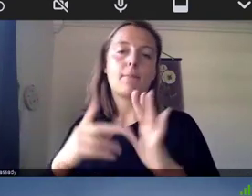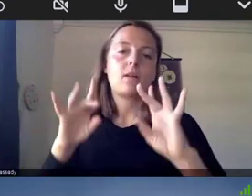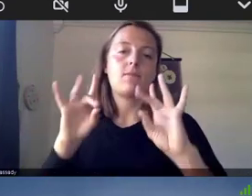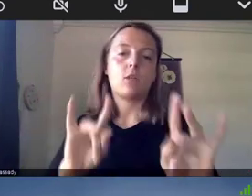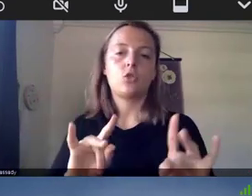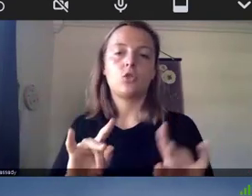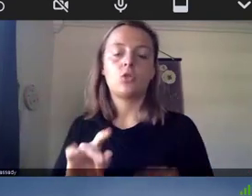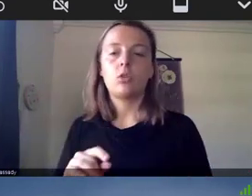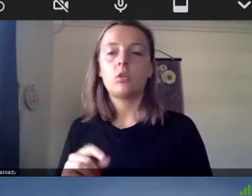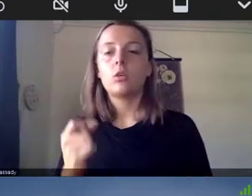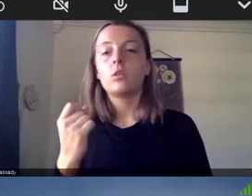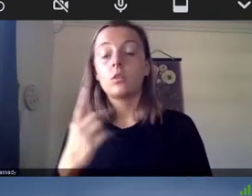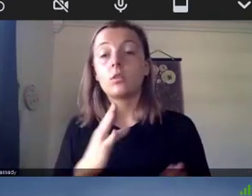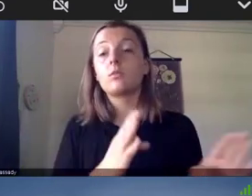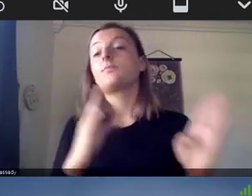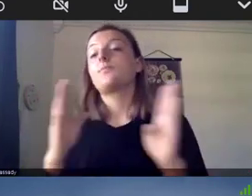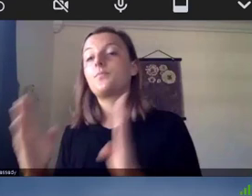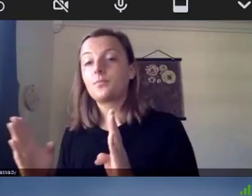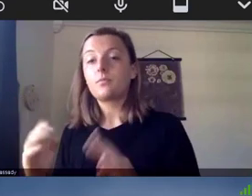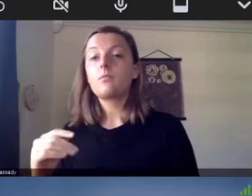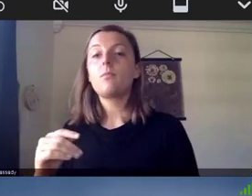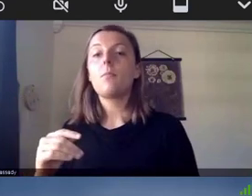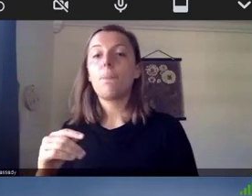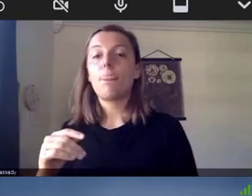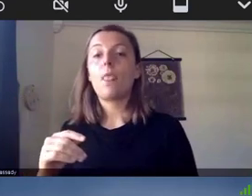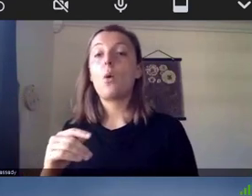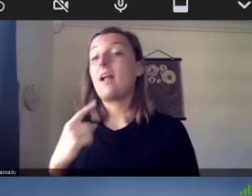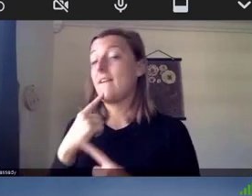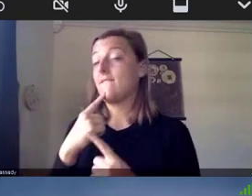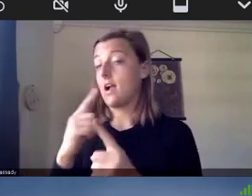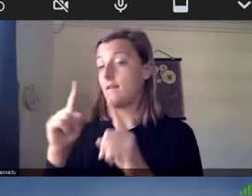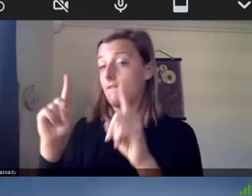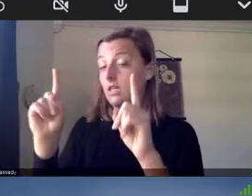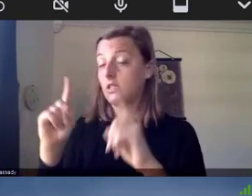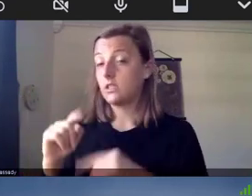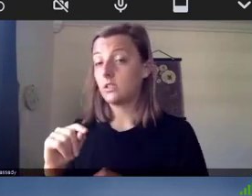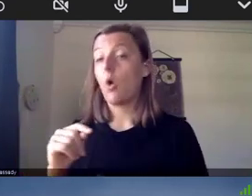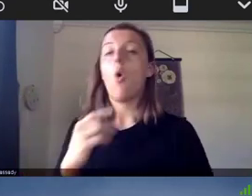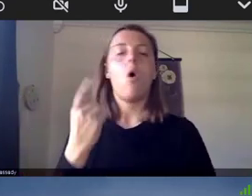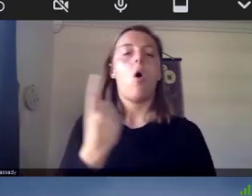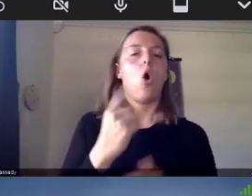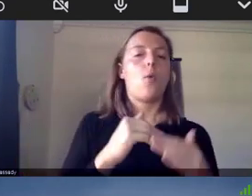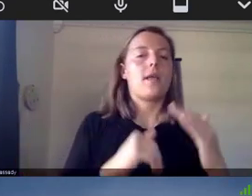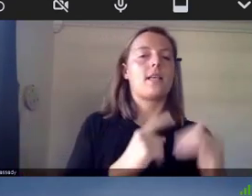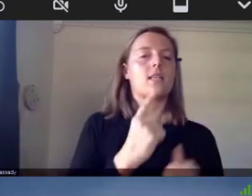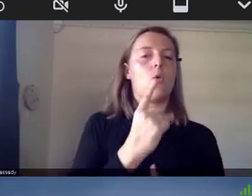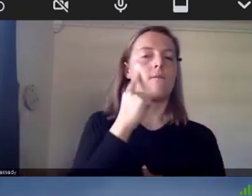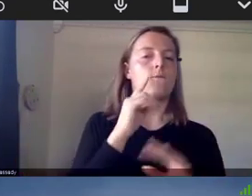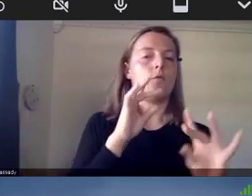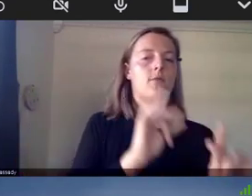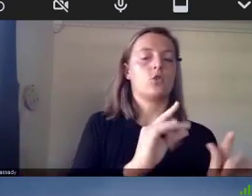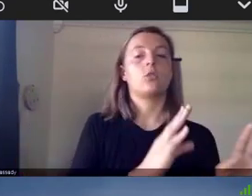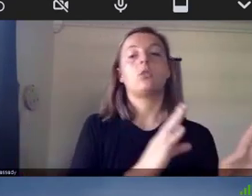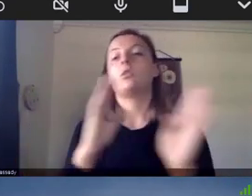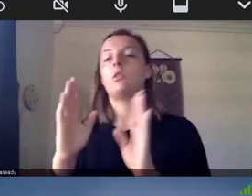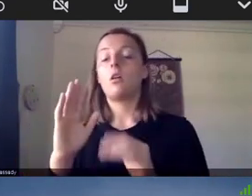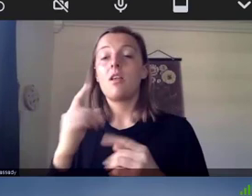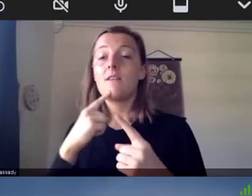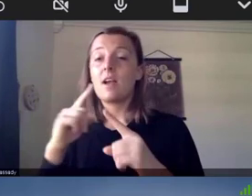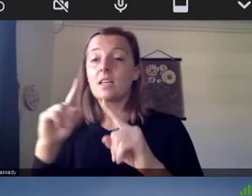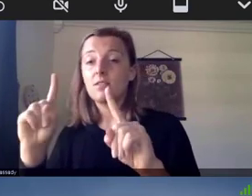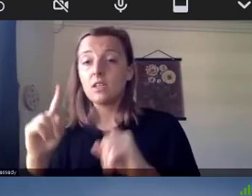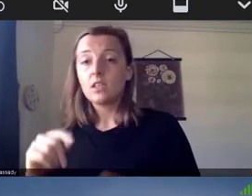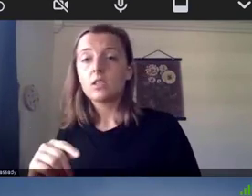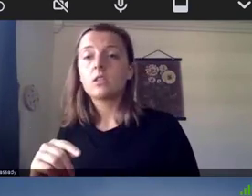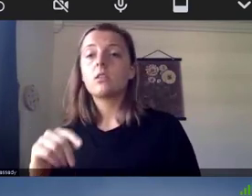effectiveness is telling us, it's comparing how much heat we get from the real fin divided by how much heat we would